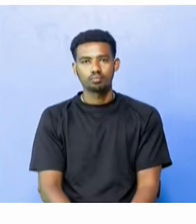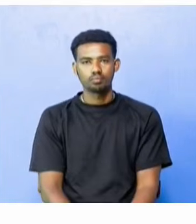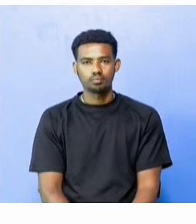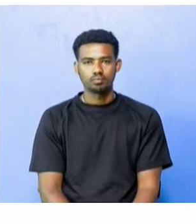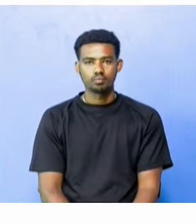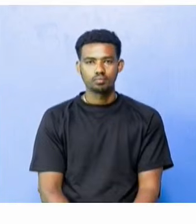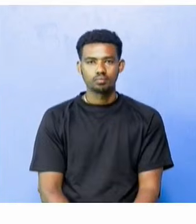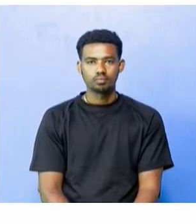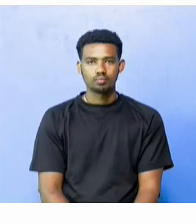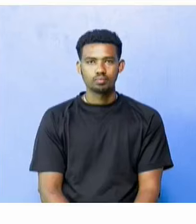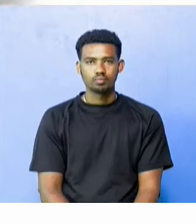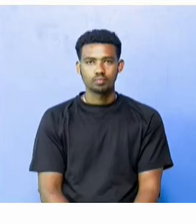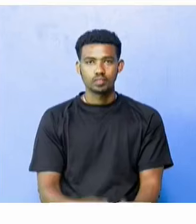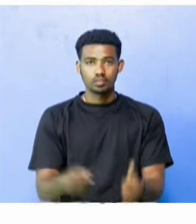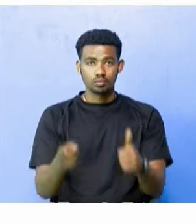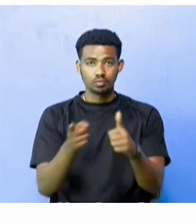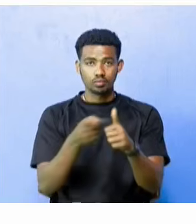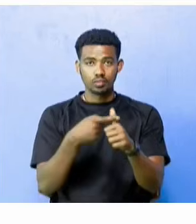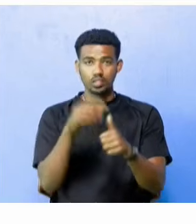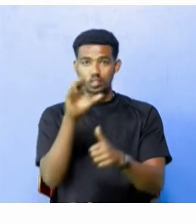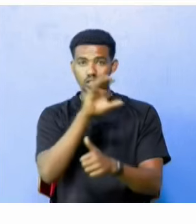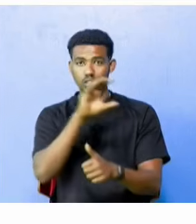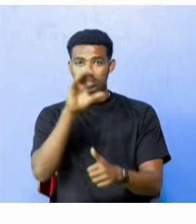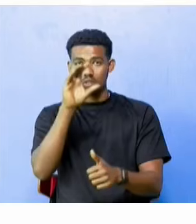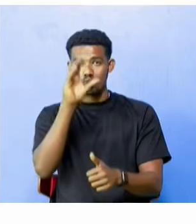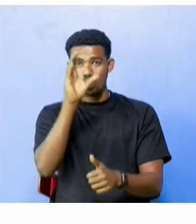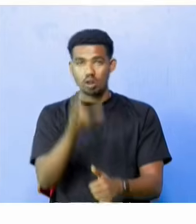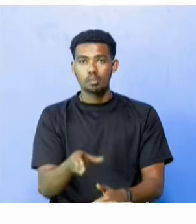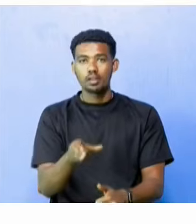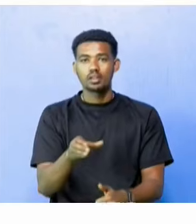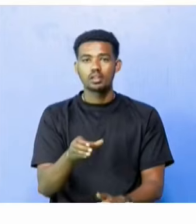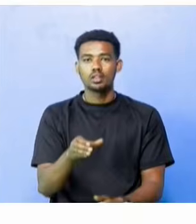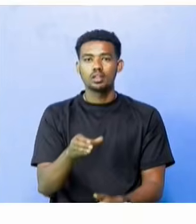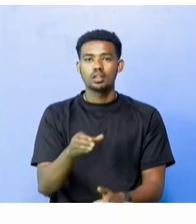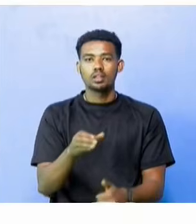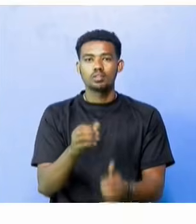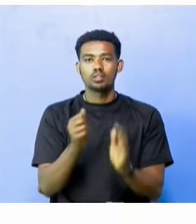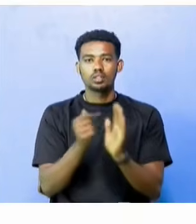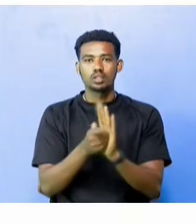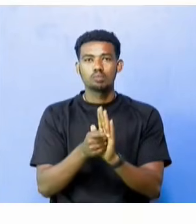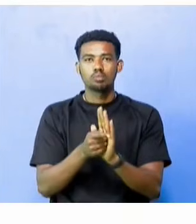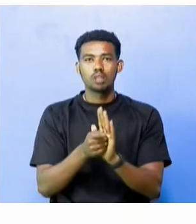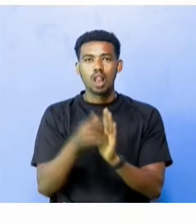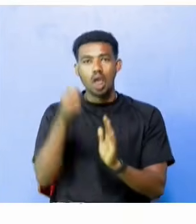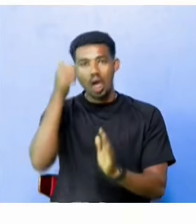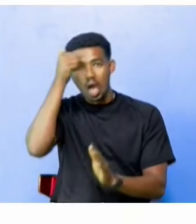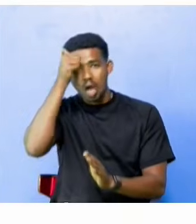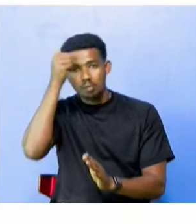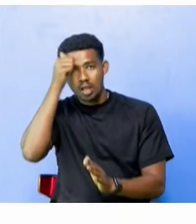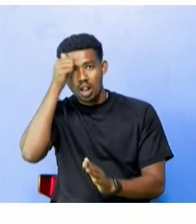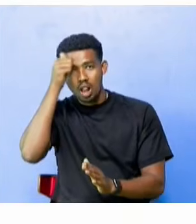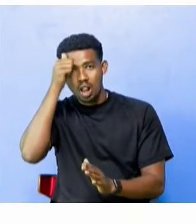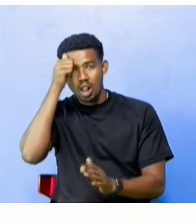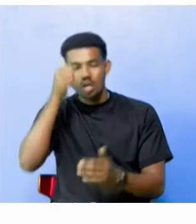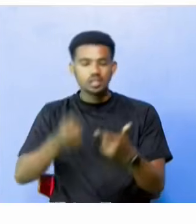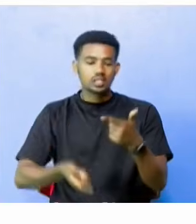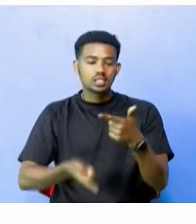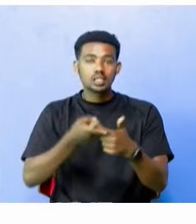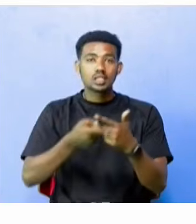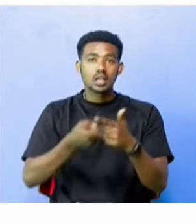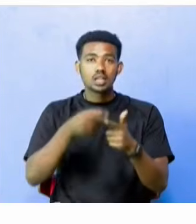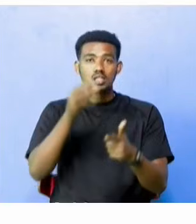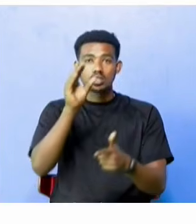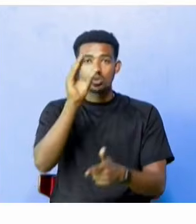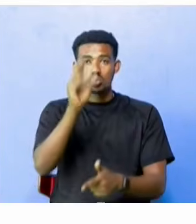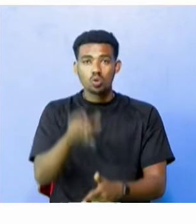Here on the first column, there is Abel. All right? And on the second column, there